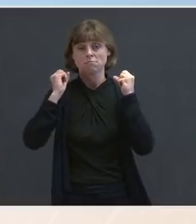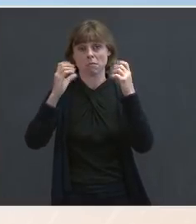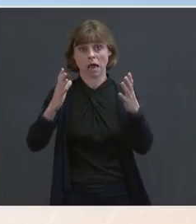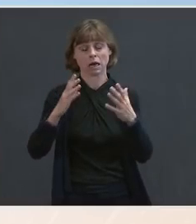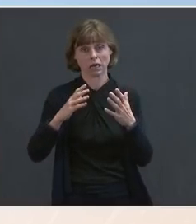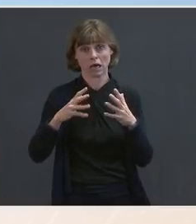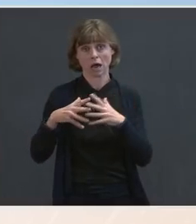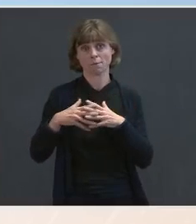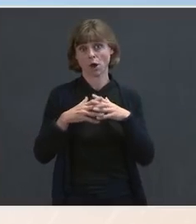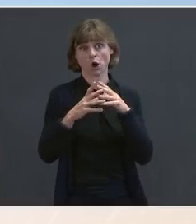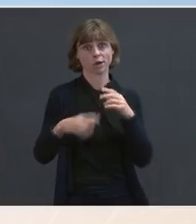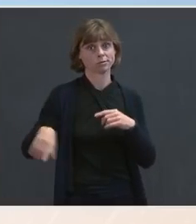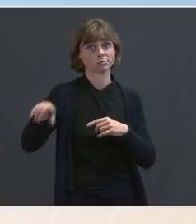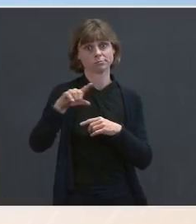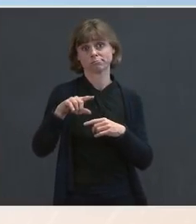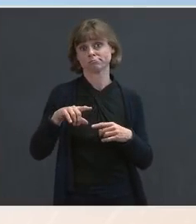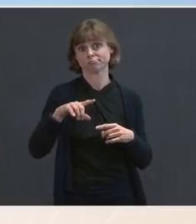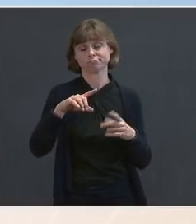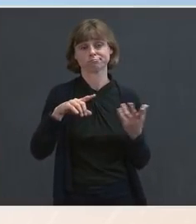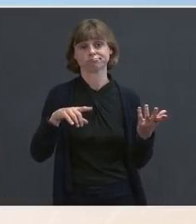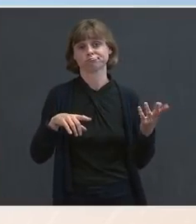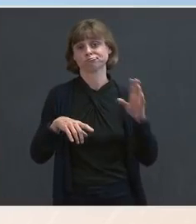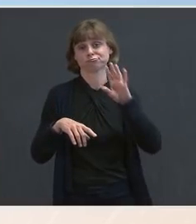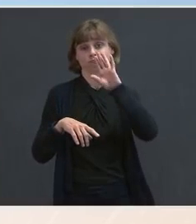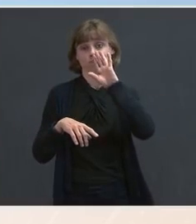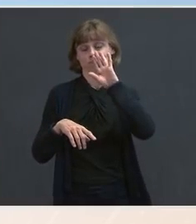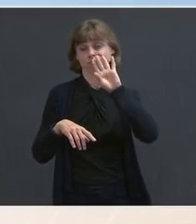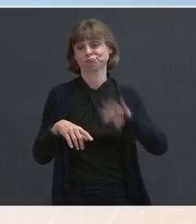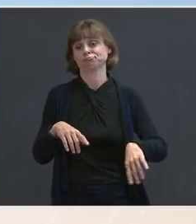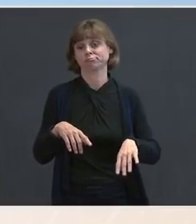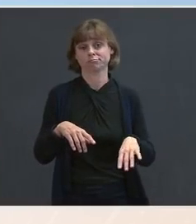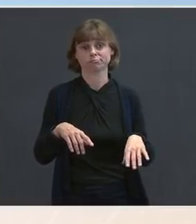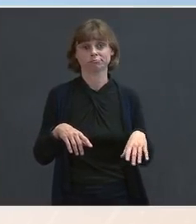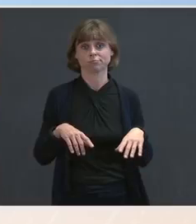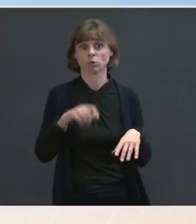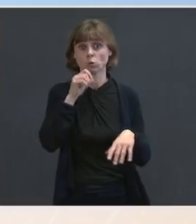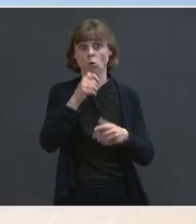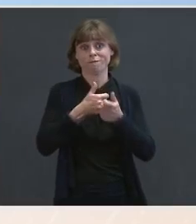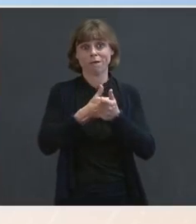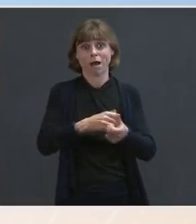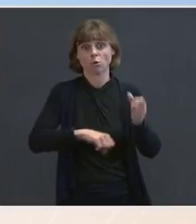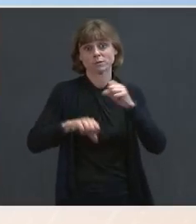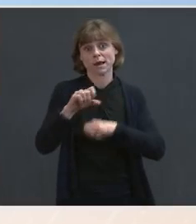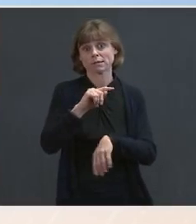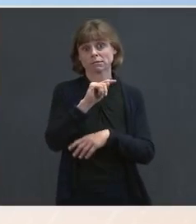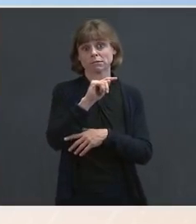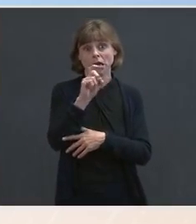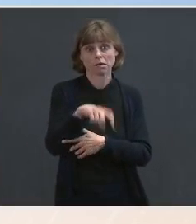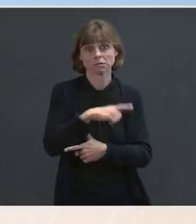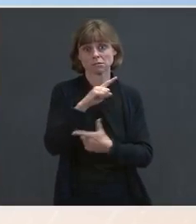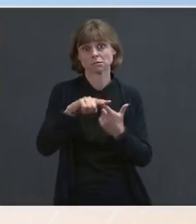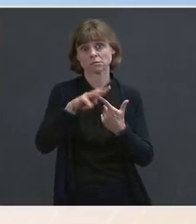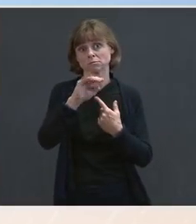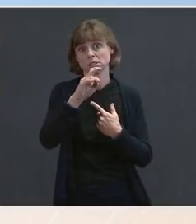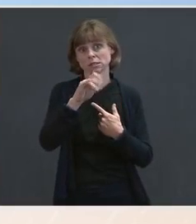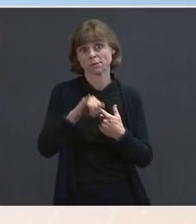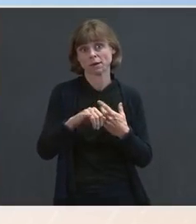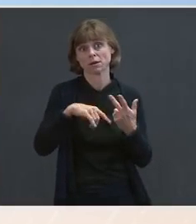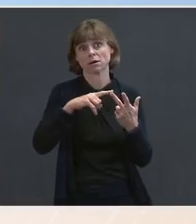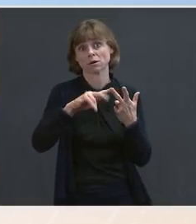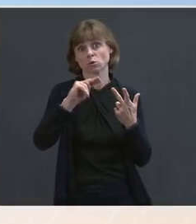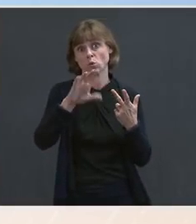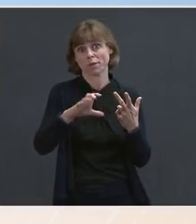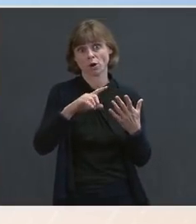are not following the science, so certainly in places like Texas, Mississippi, South Carolina, and other places. So I'm wondering, why